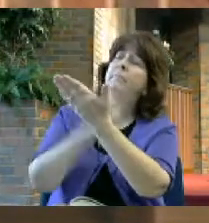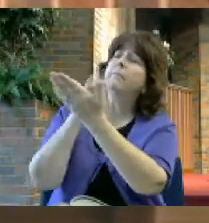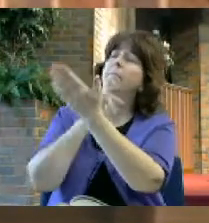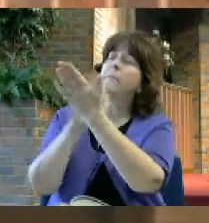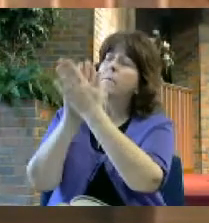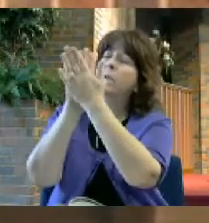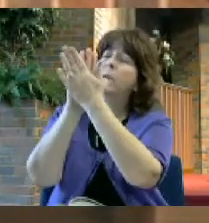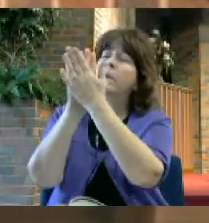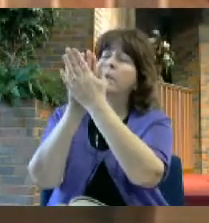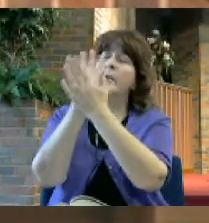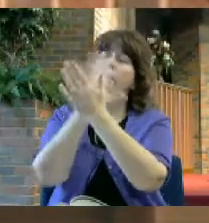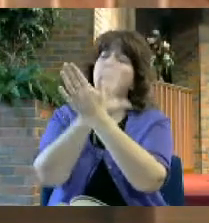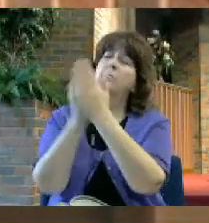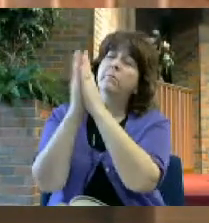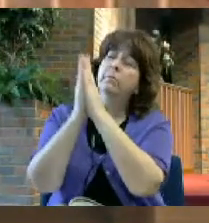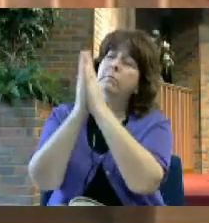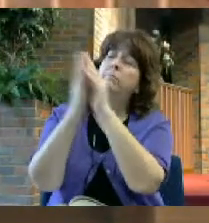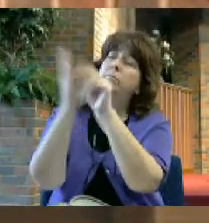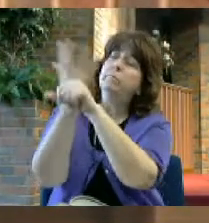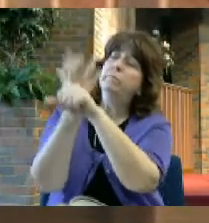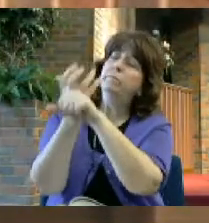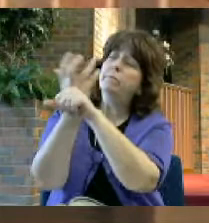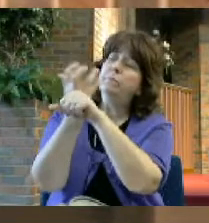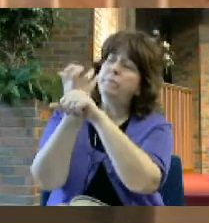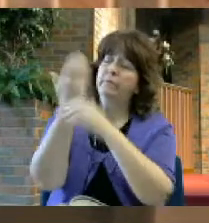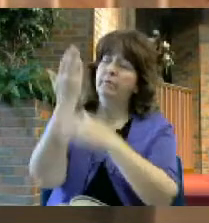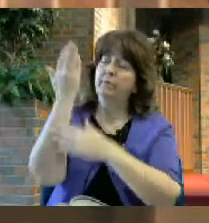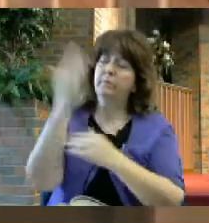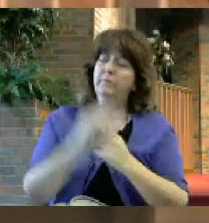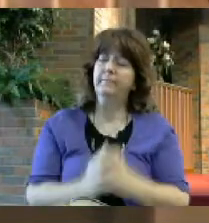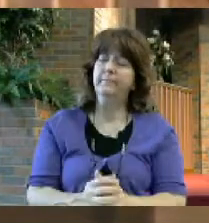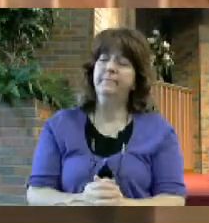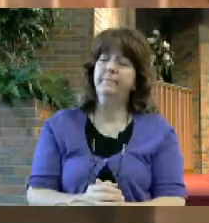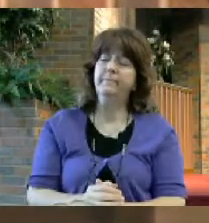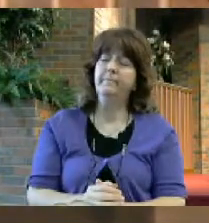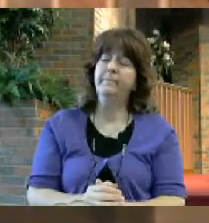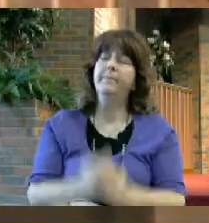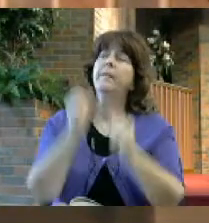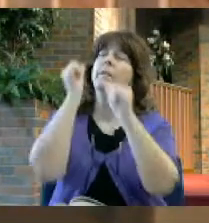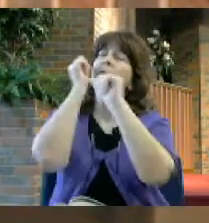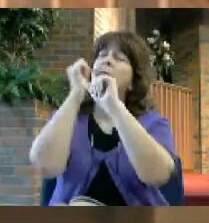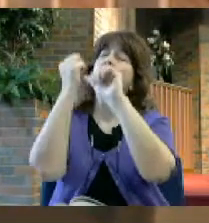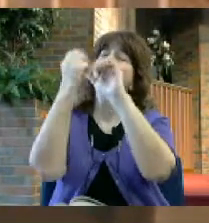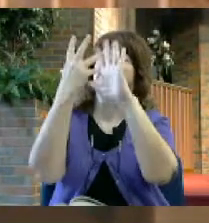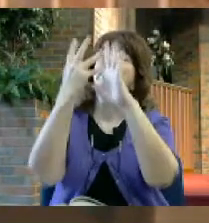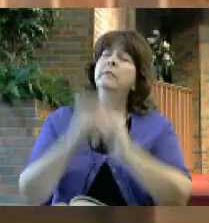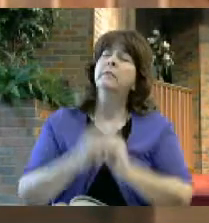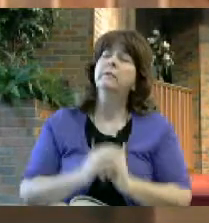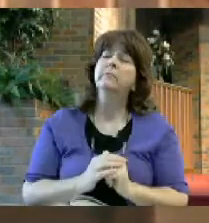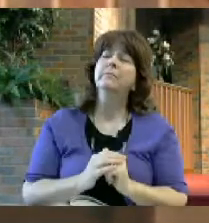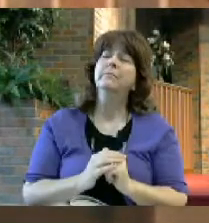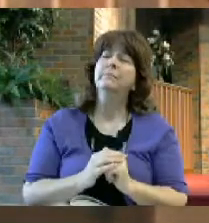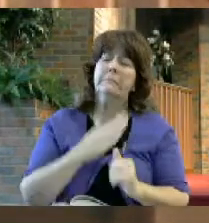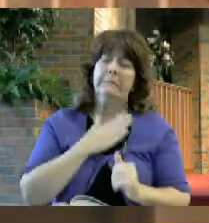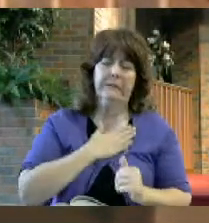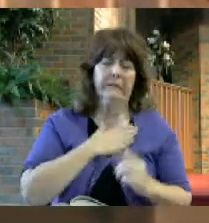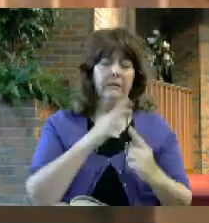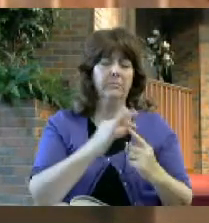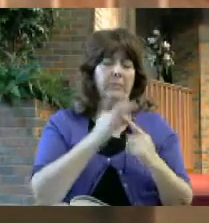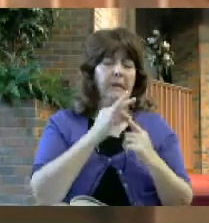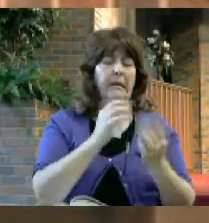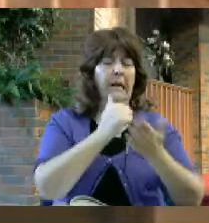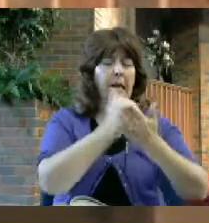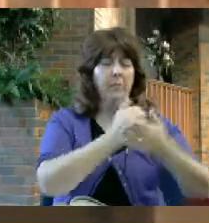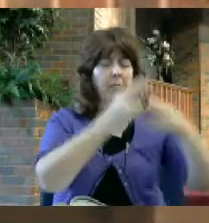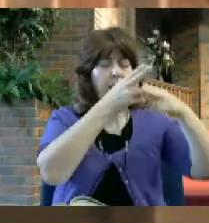we ask your special blessings on those that were mentioned today. Bless the bereaved and comfort